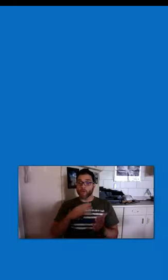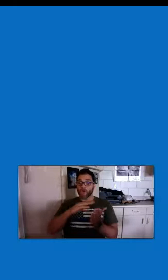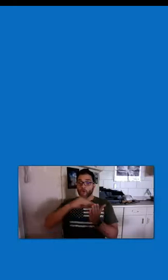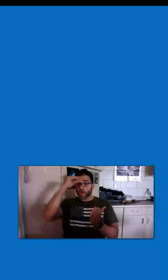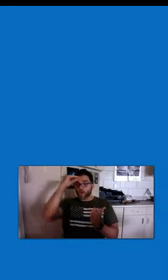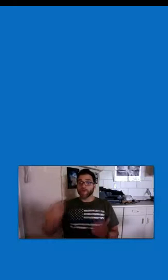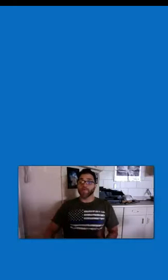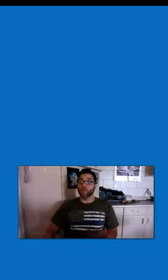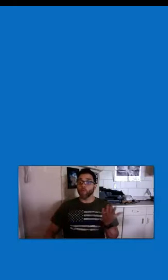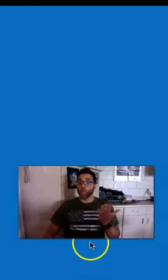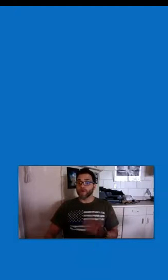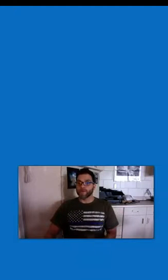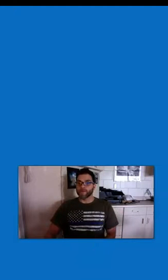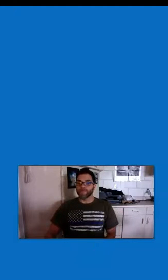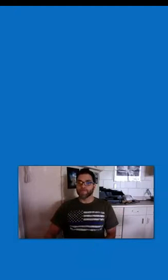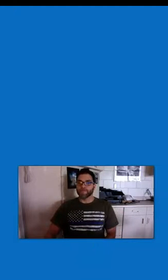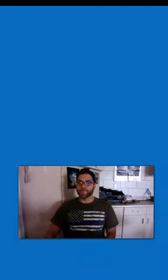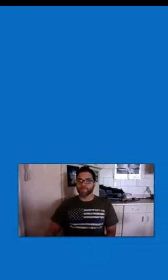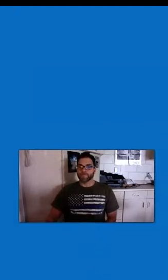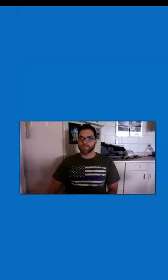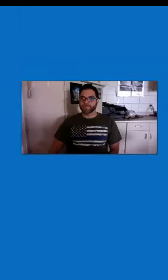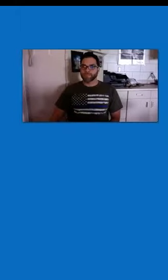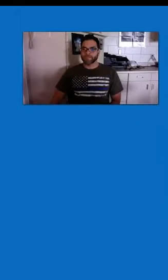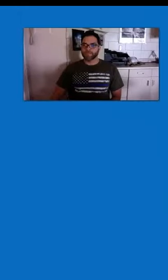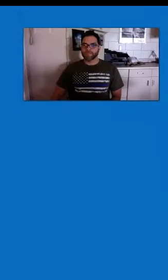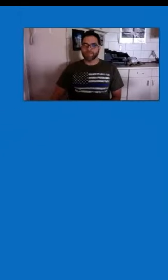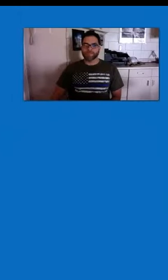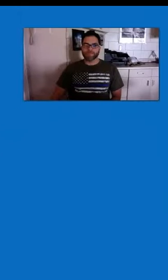Now we're going to learn what?